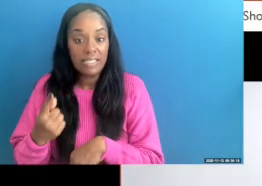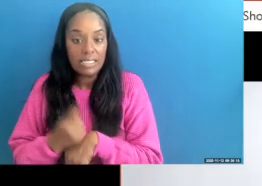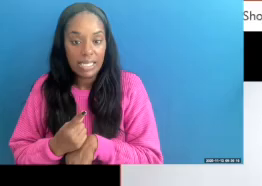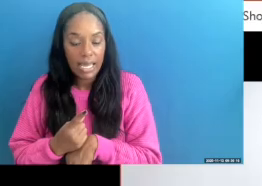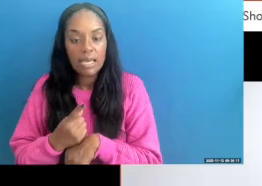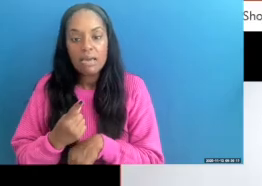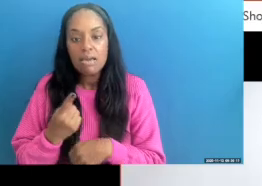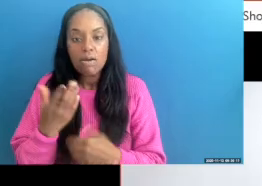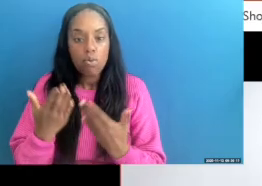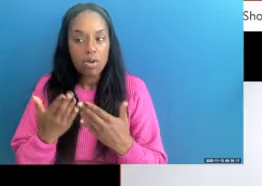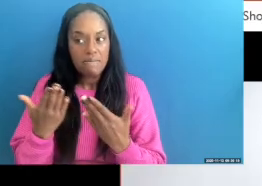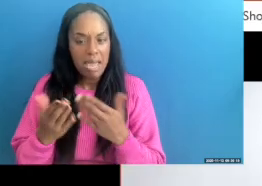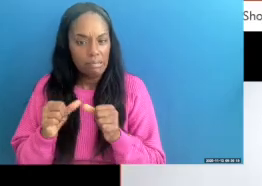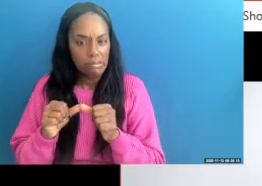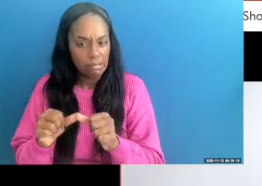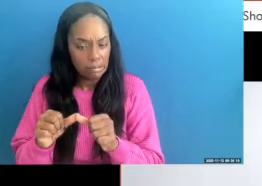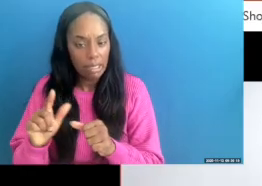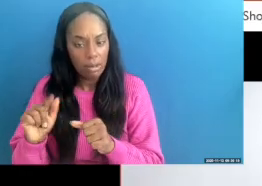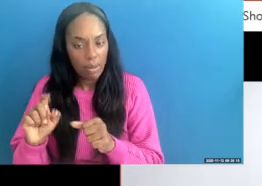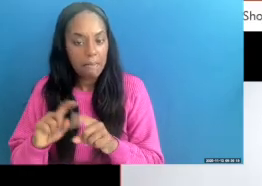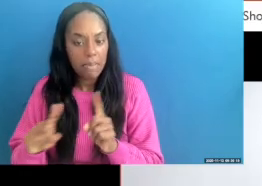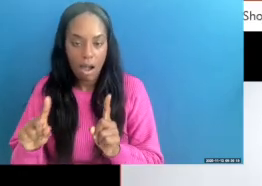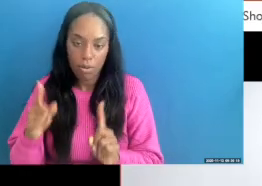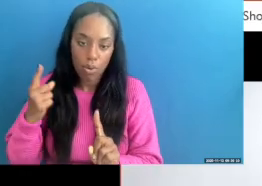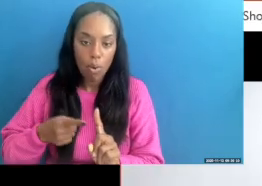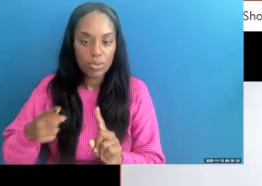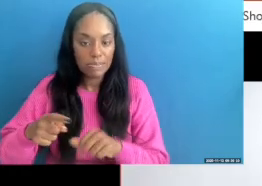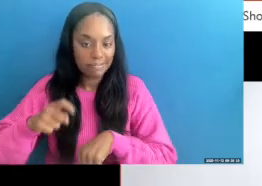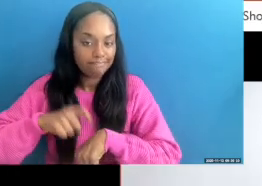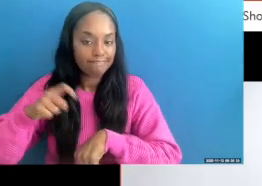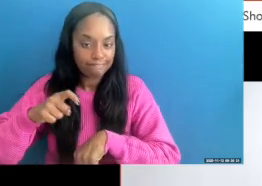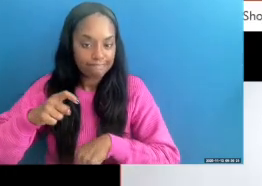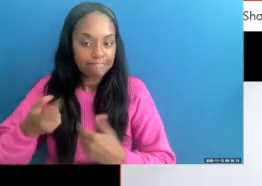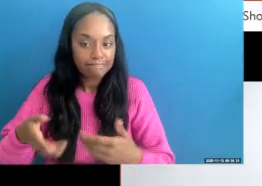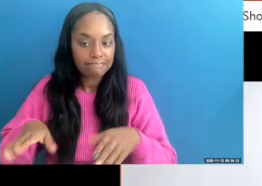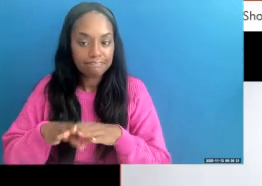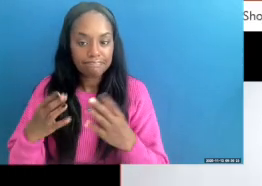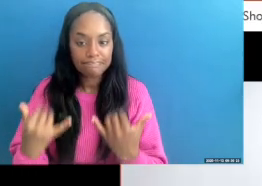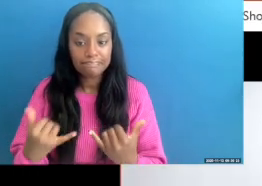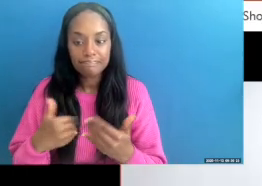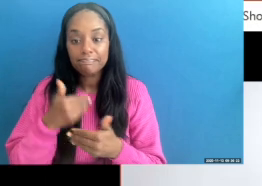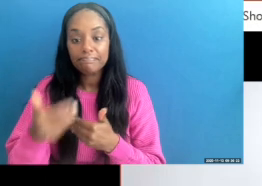little bit longer, but we're going to do our best to try to conclude on time today. Next slide.